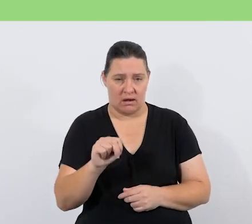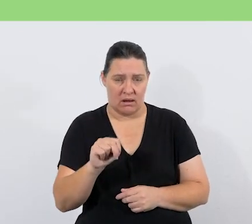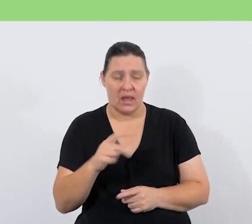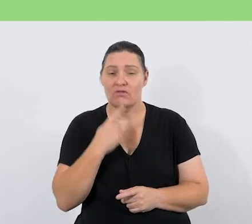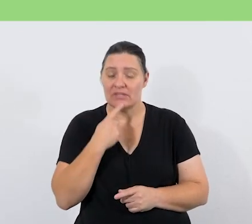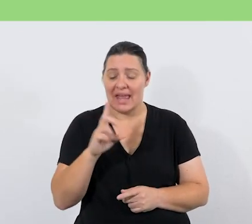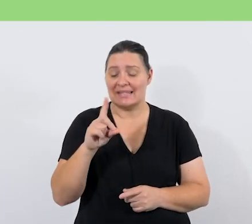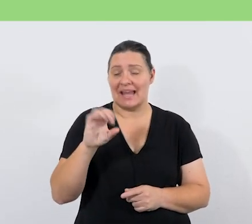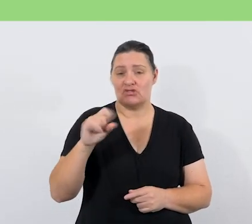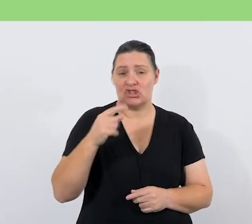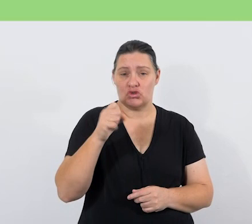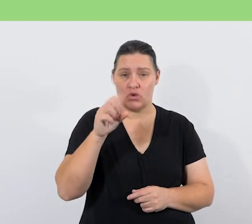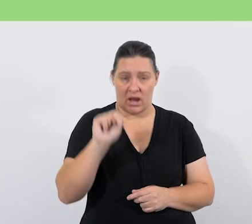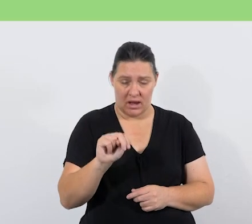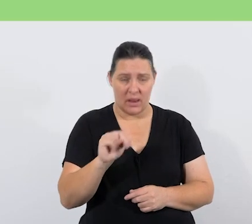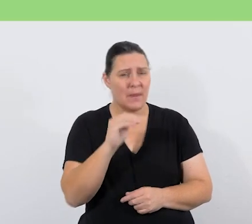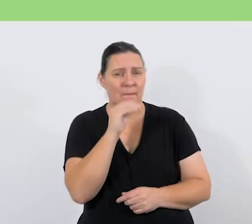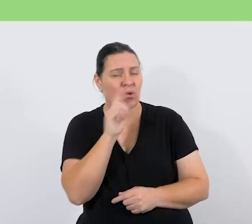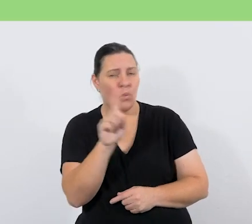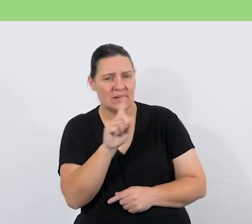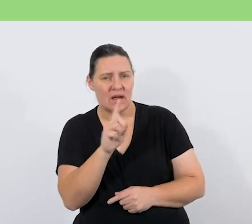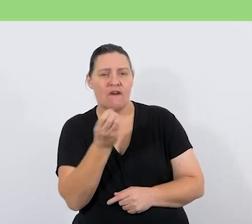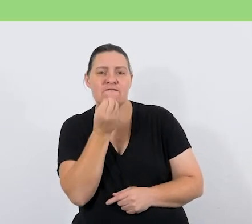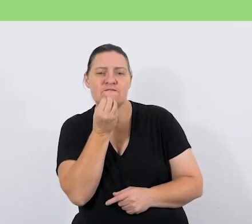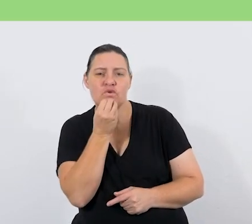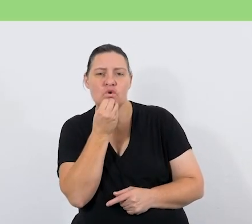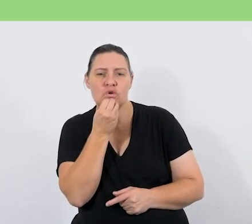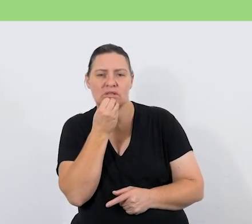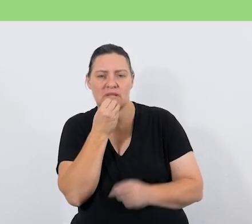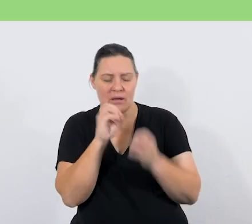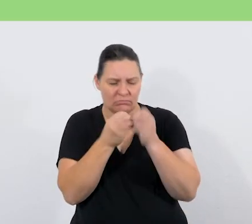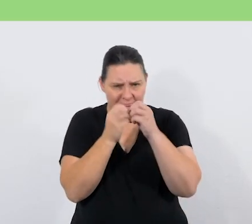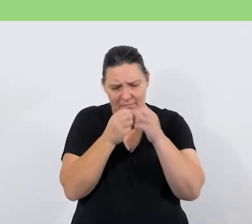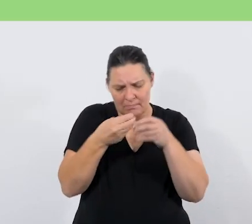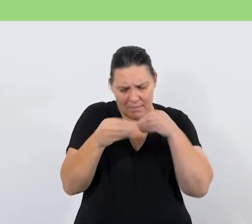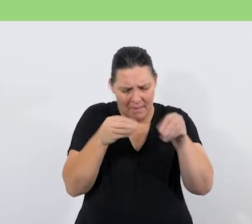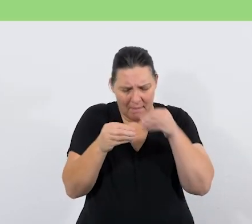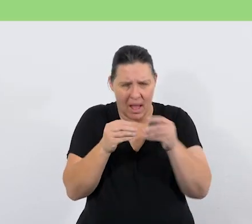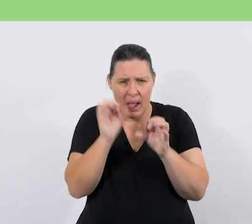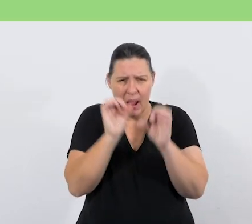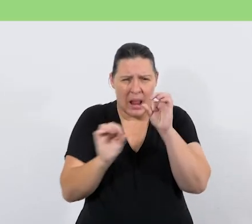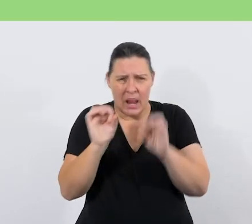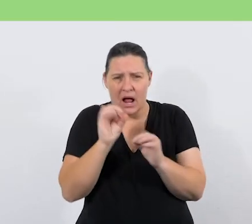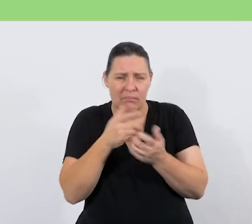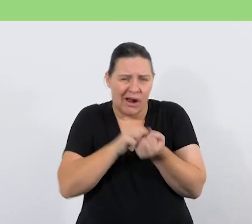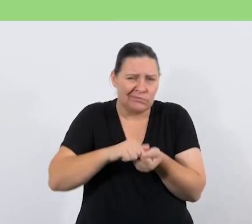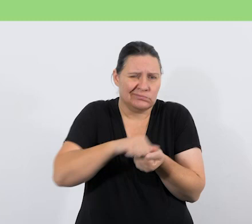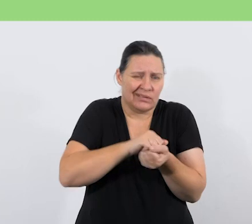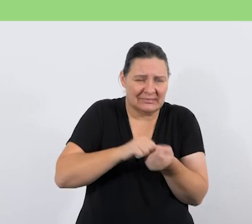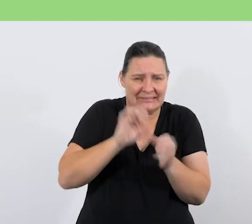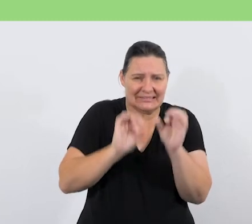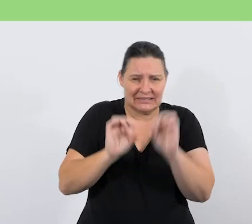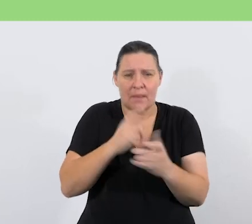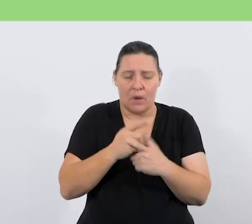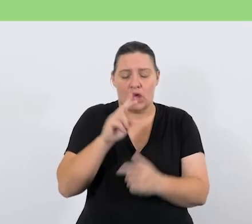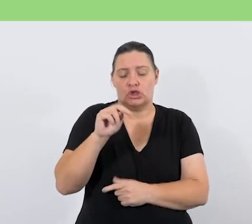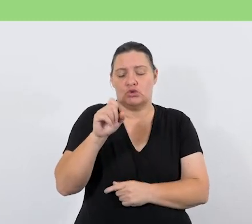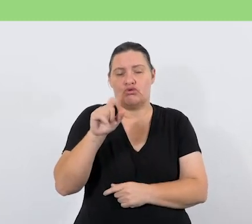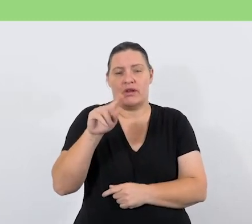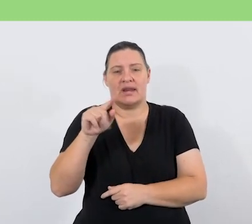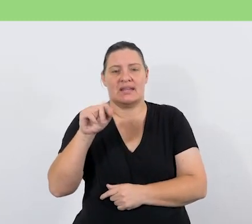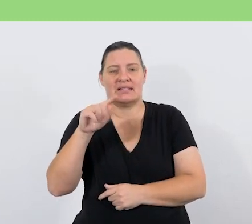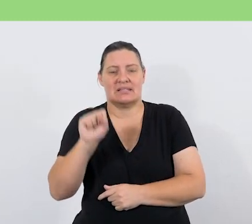the esophagus, and then we have our stomach over here. Then we have our liver. We then have our large intestines